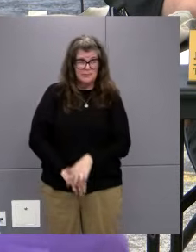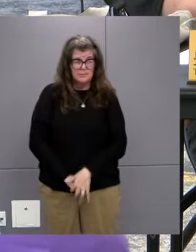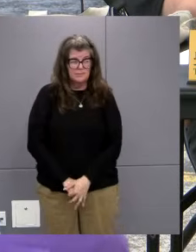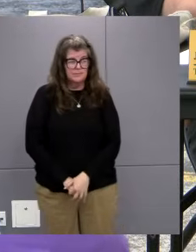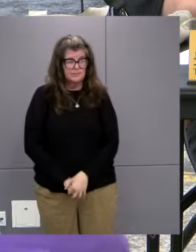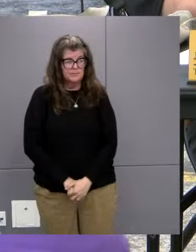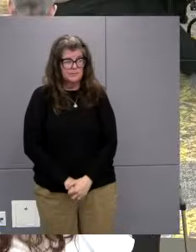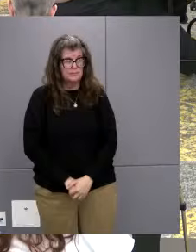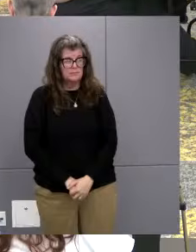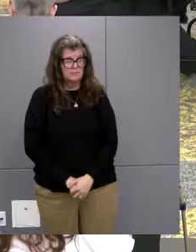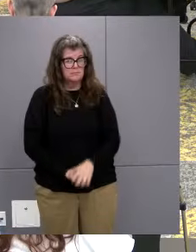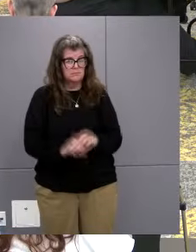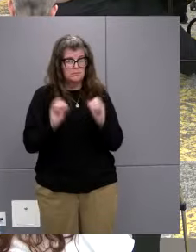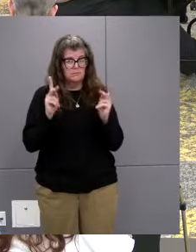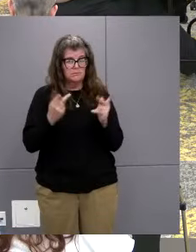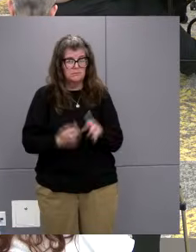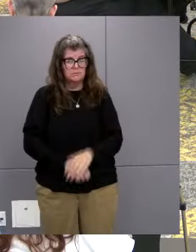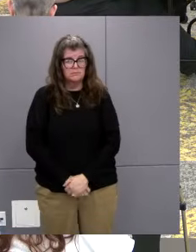Okay.